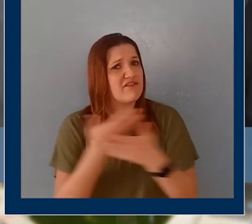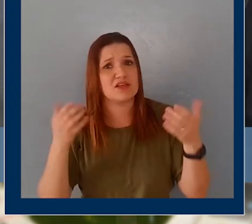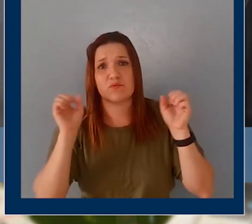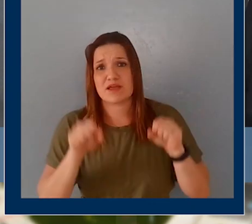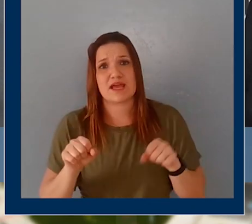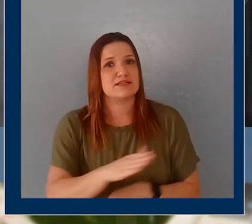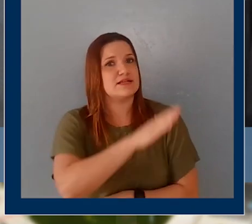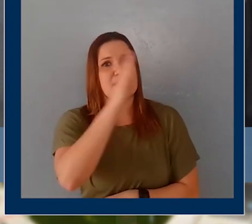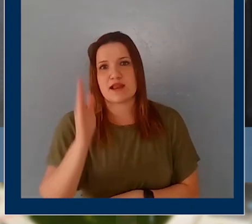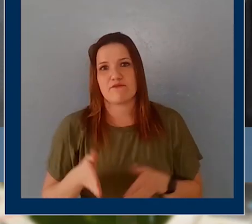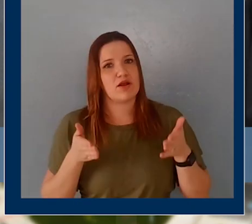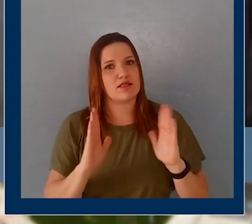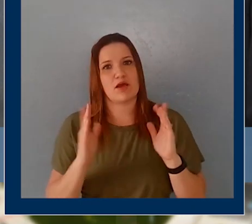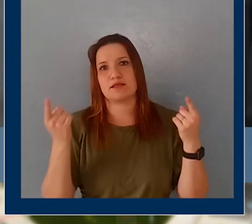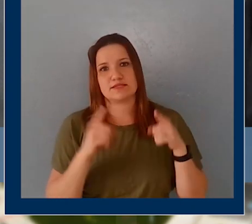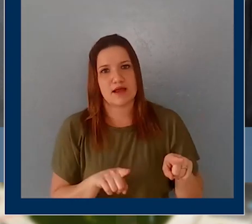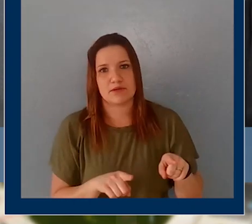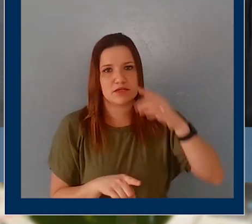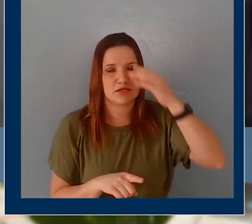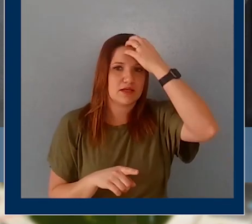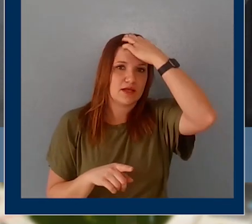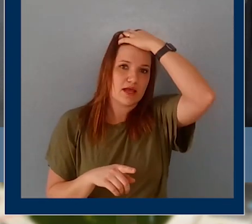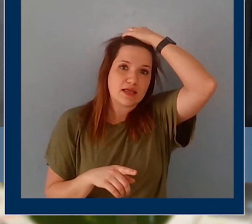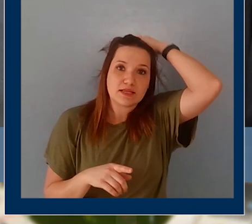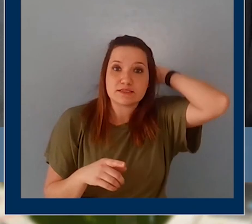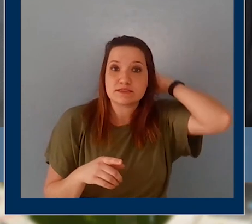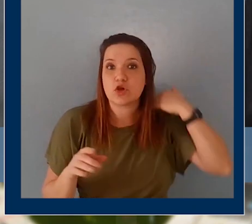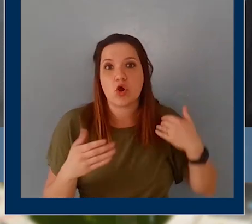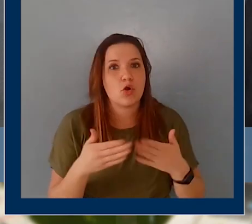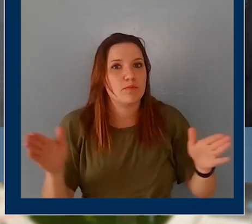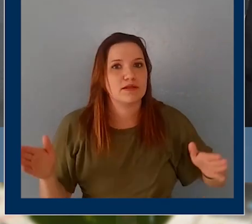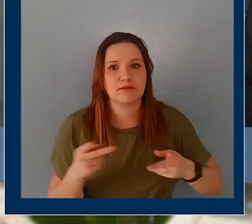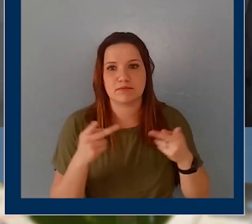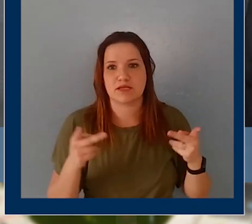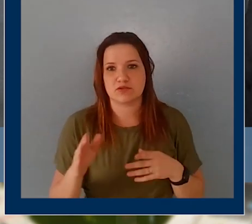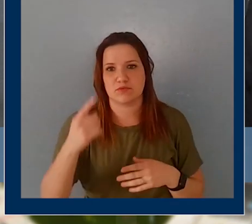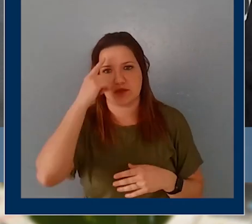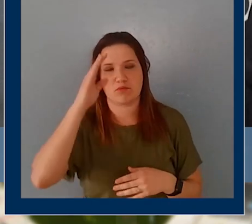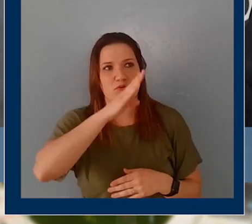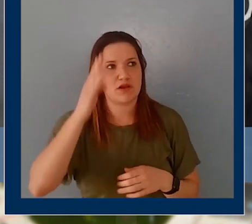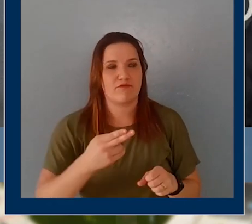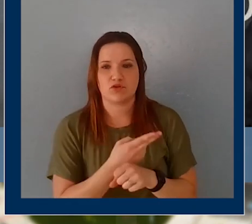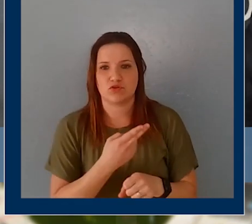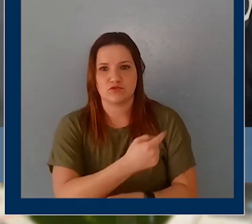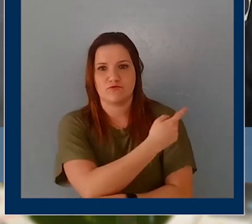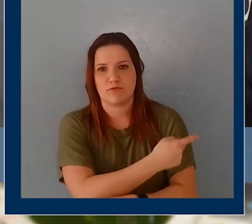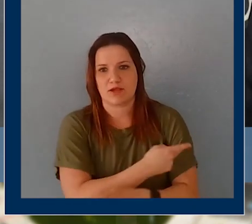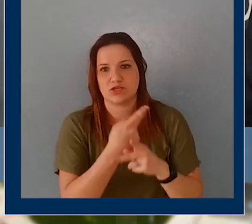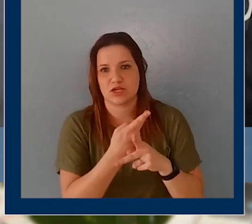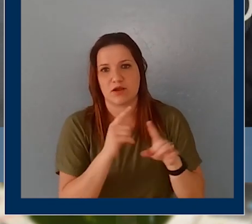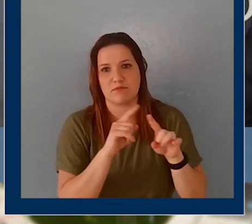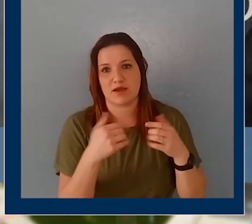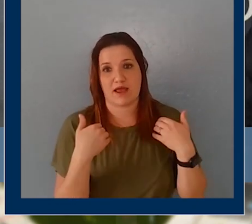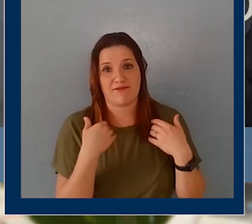drastic measures like that so that we never have to invoke that. I was on a call yesterday with the California